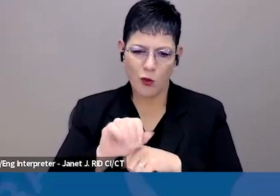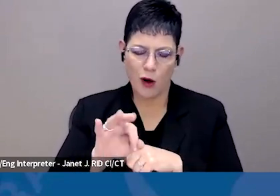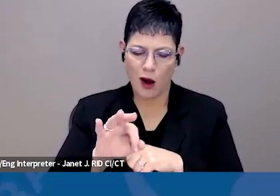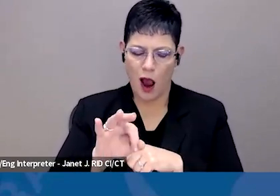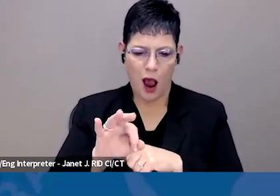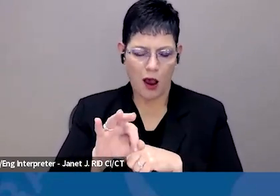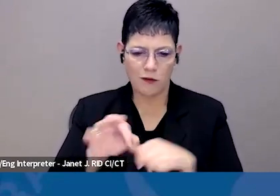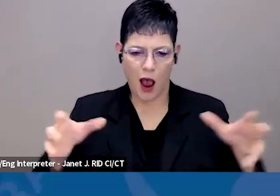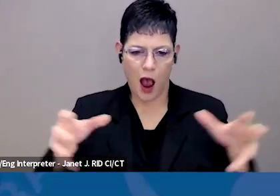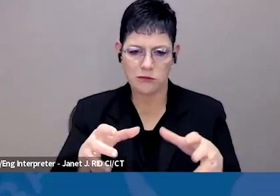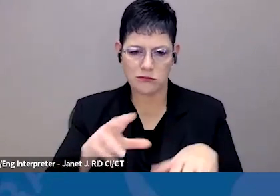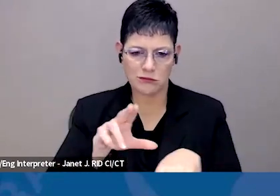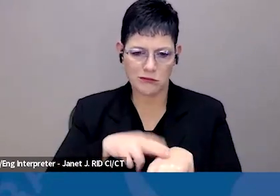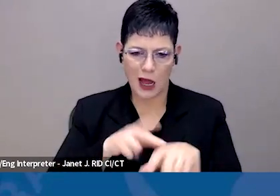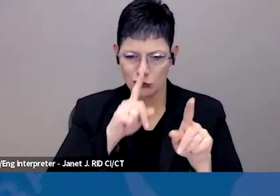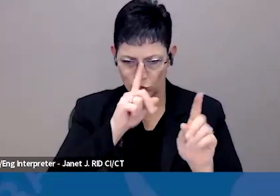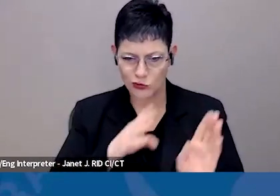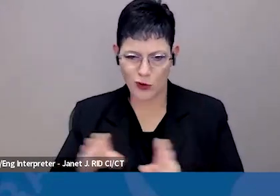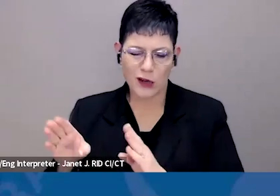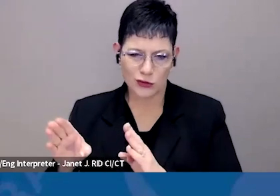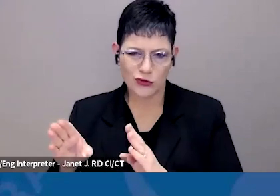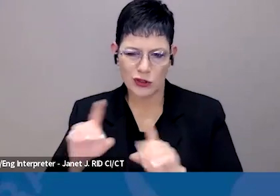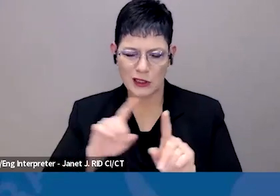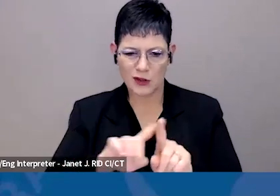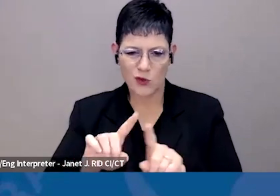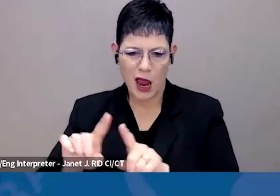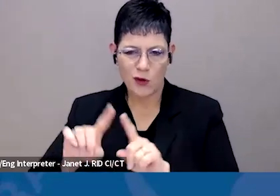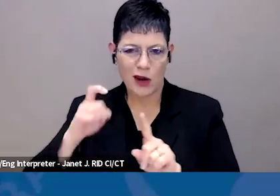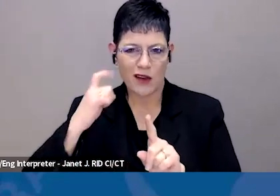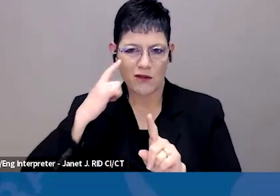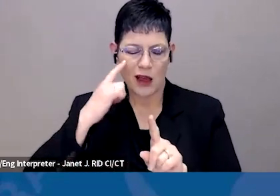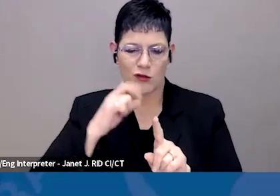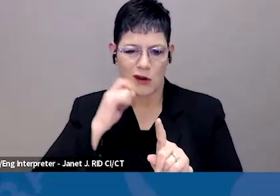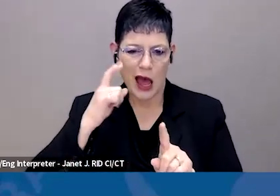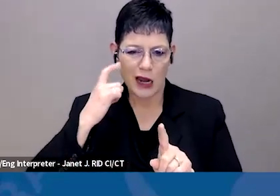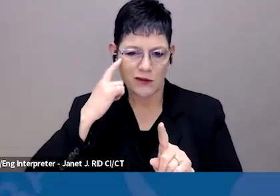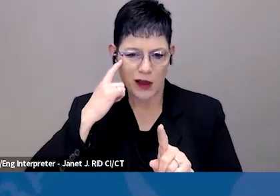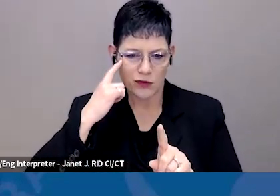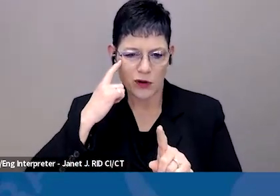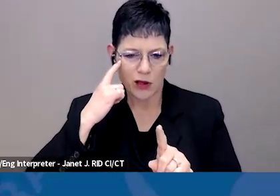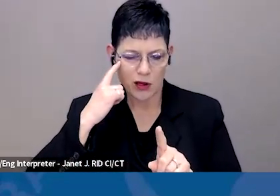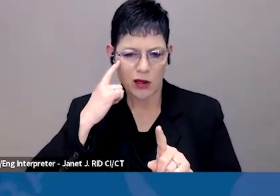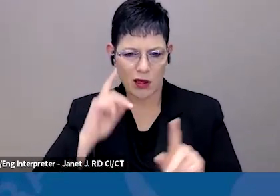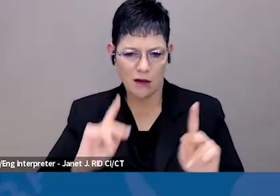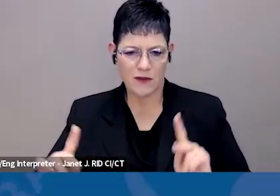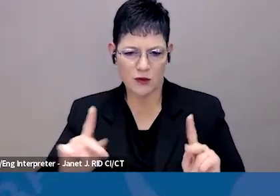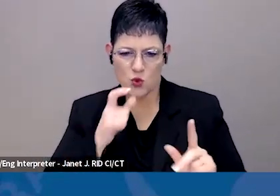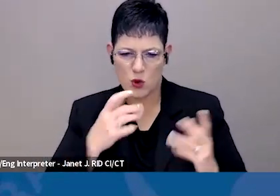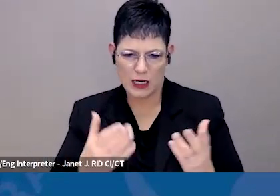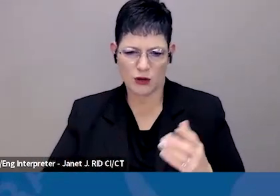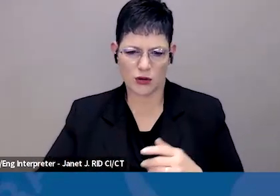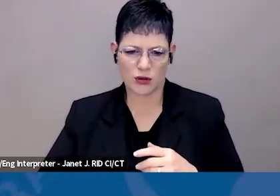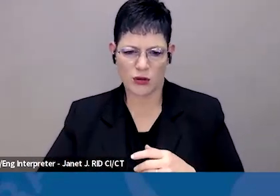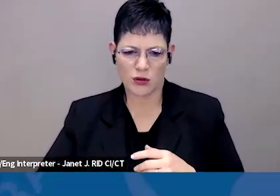bringing together the national strategy and the various federal and non-federal constituents who are here and